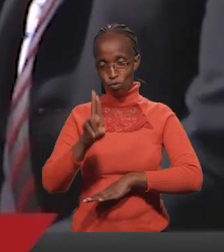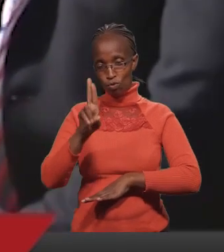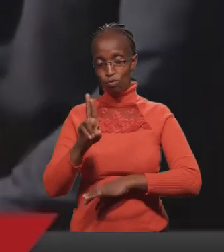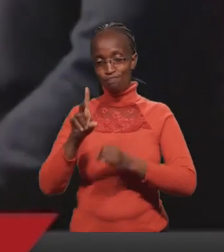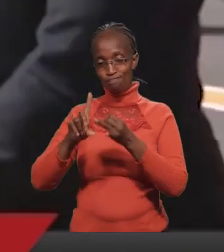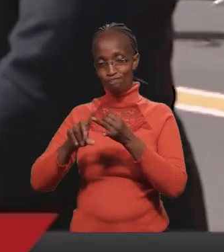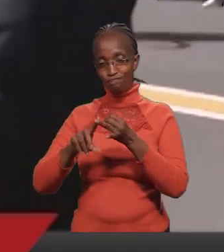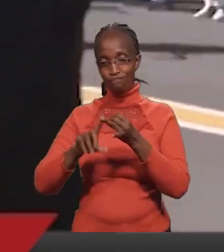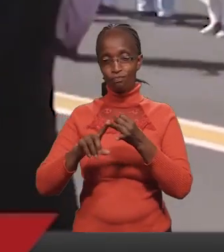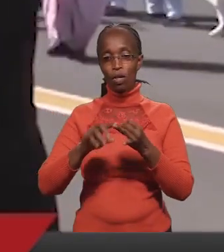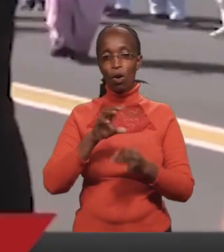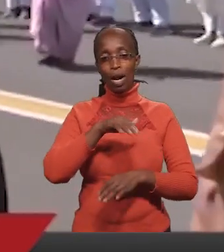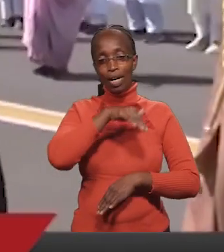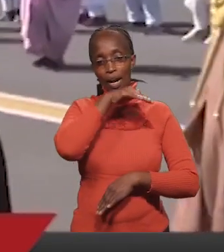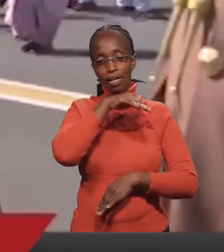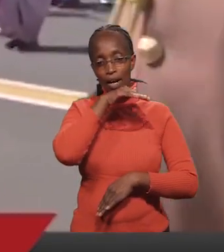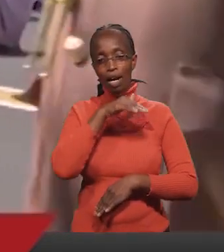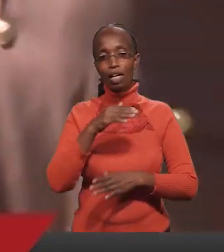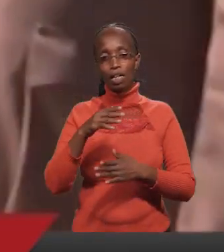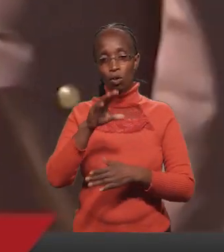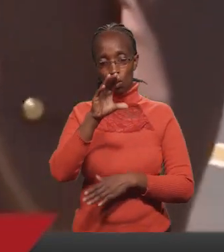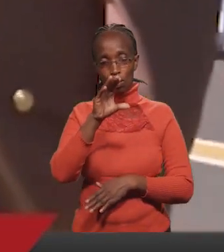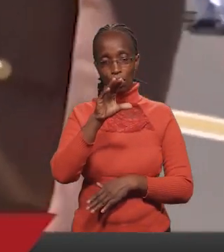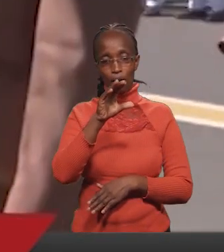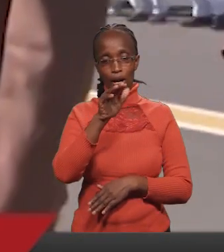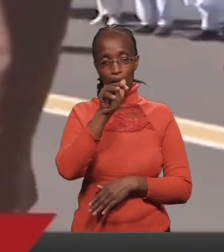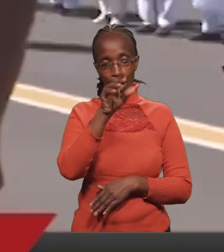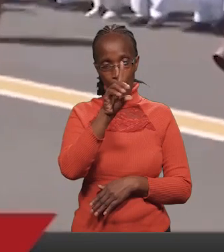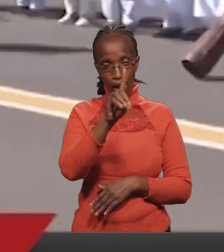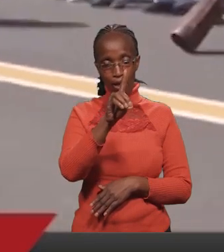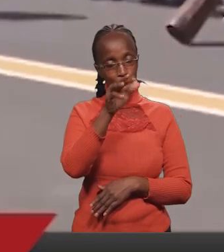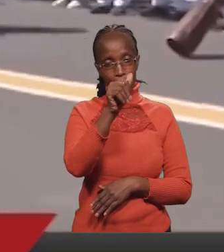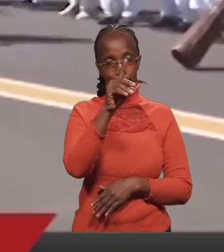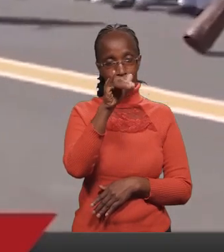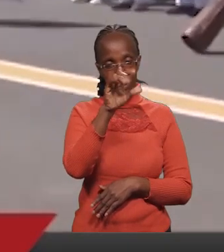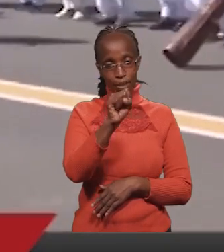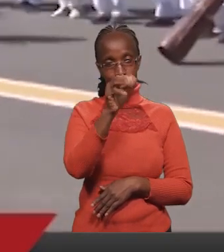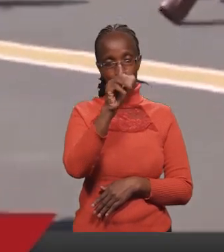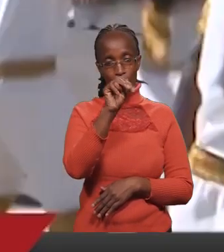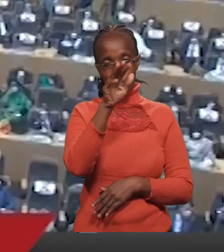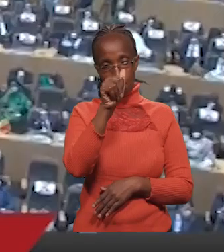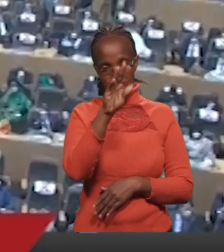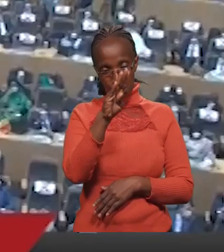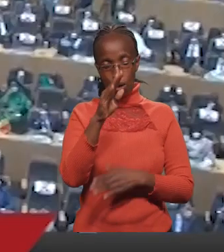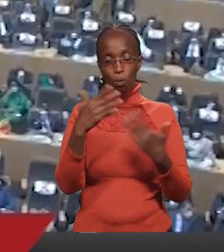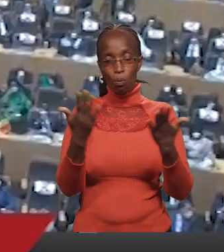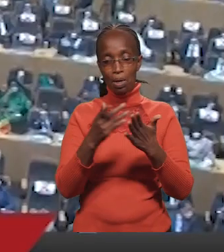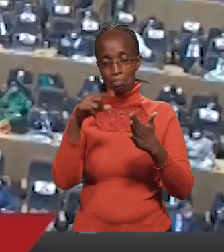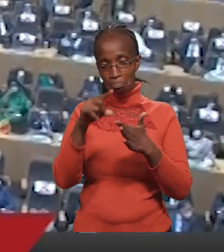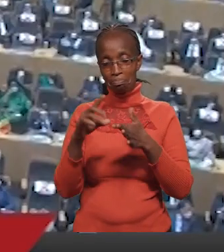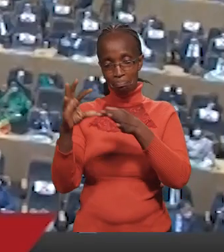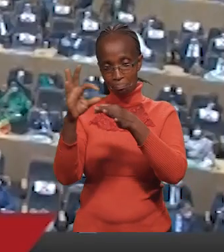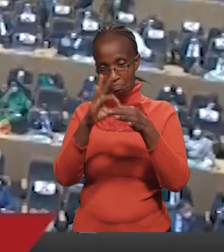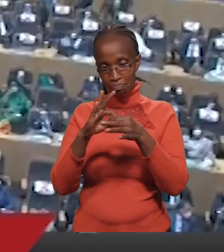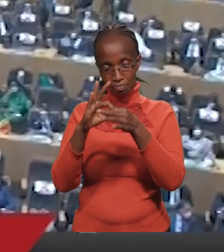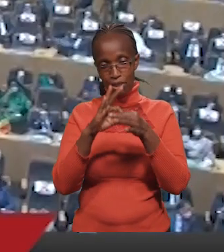Rais Uhuru Kenyatta na aliyekuwa waziri mkuu Raila Odinga wako Addis Ababa Uhabeshi, ambako wanajumuika na viongozi wa mataifa ya